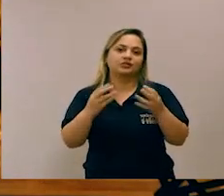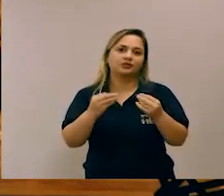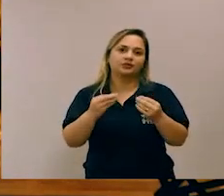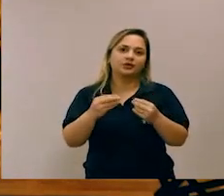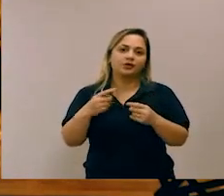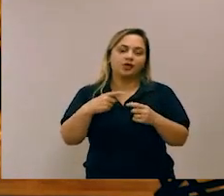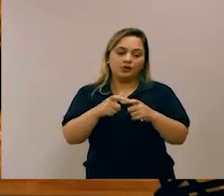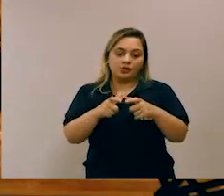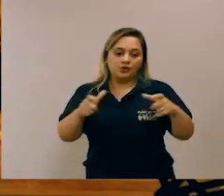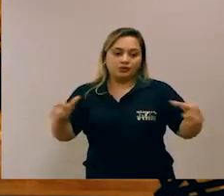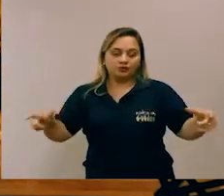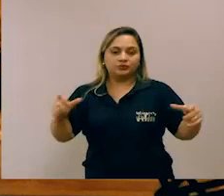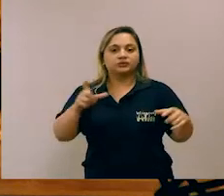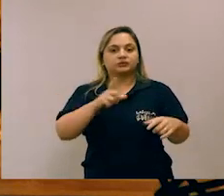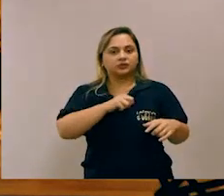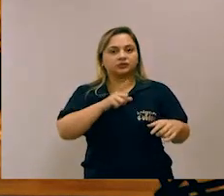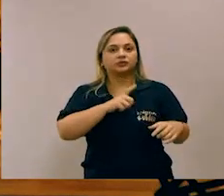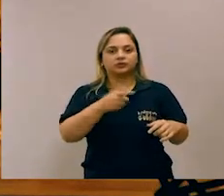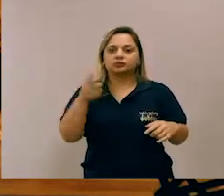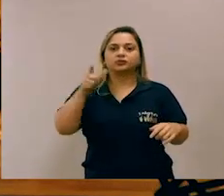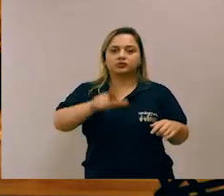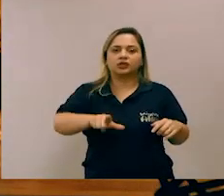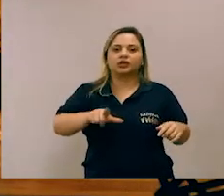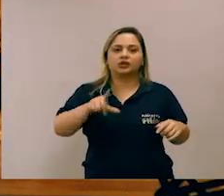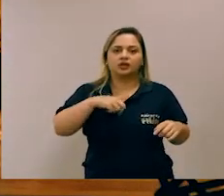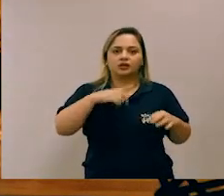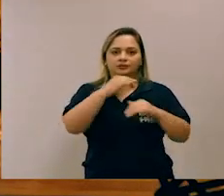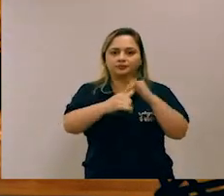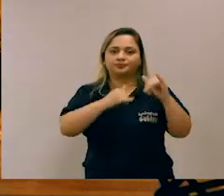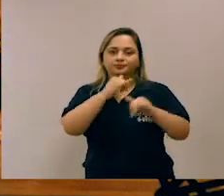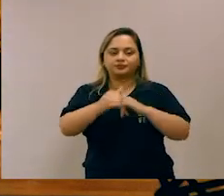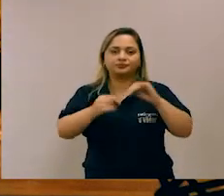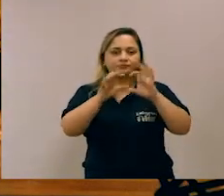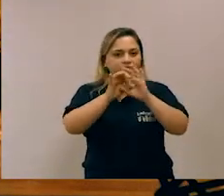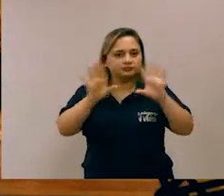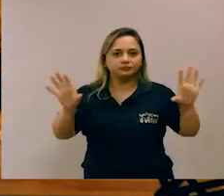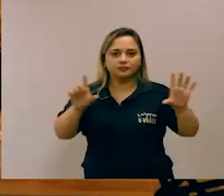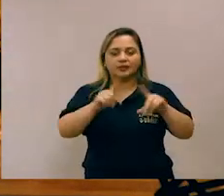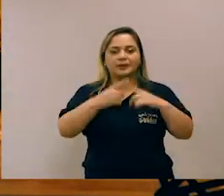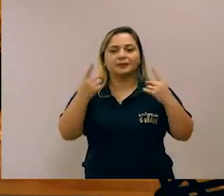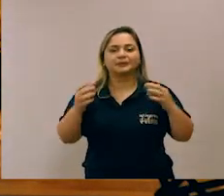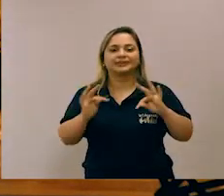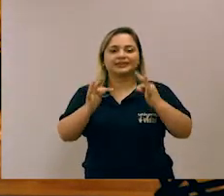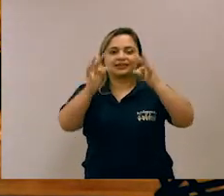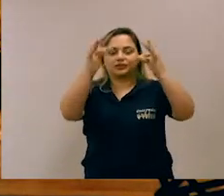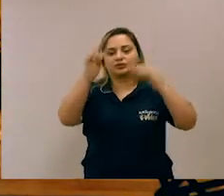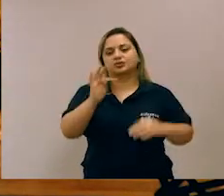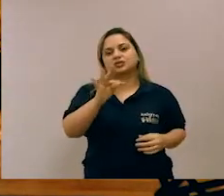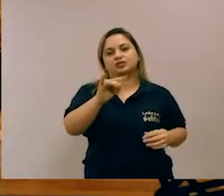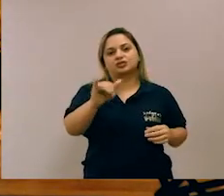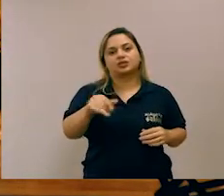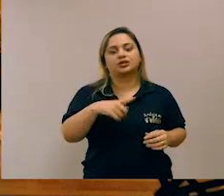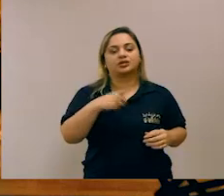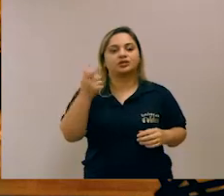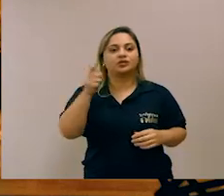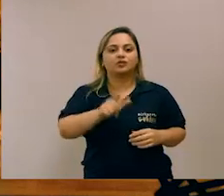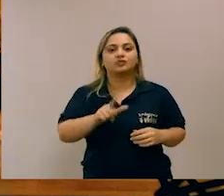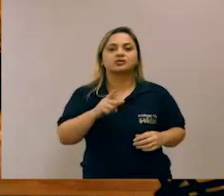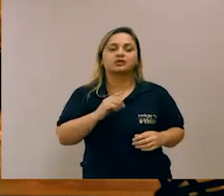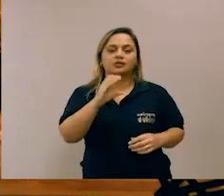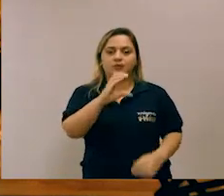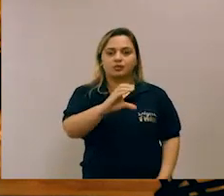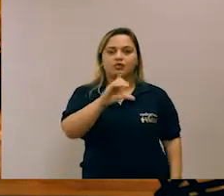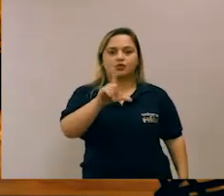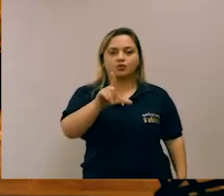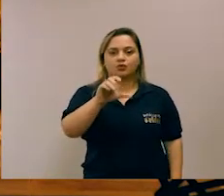of the that tailings spot. The IT technology,